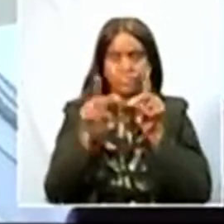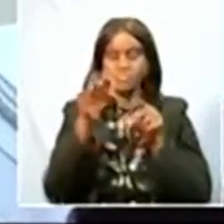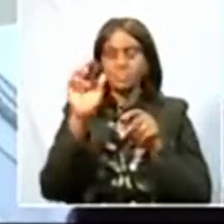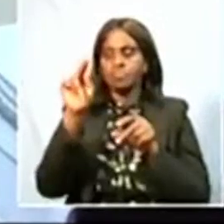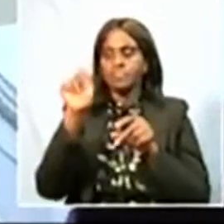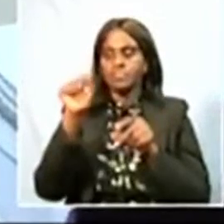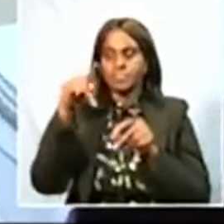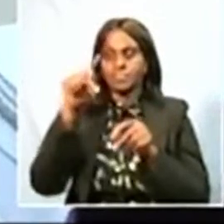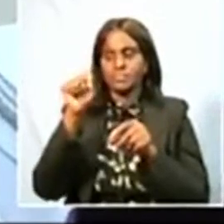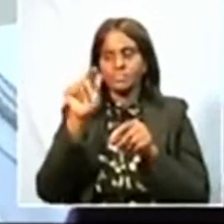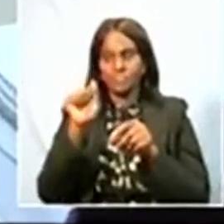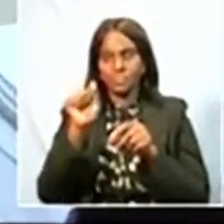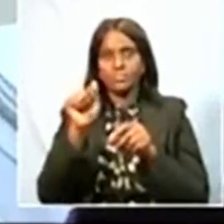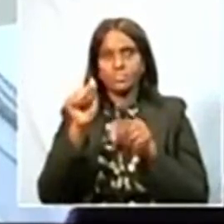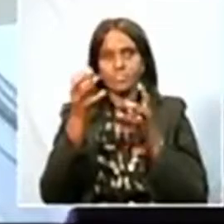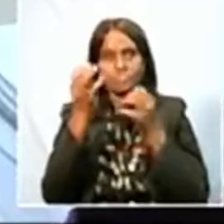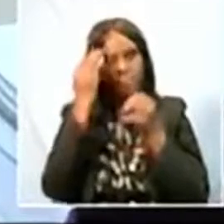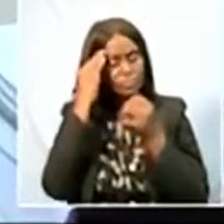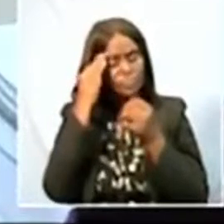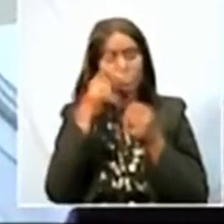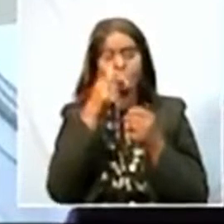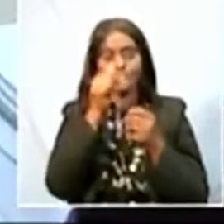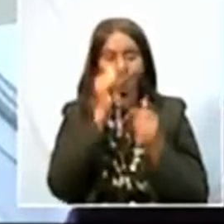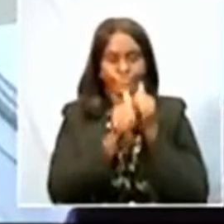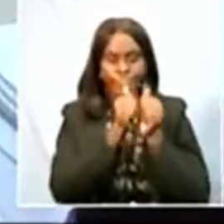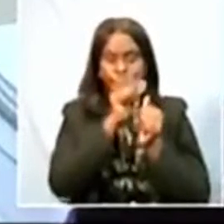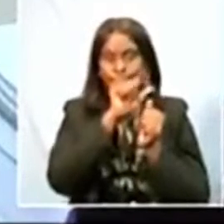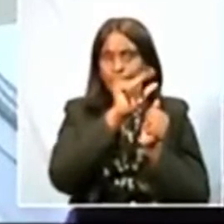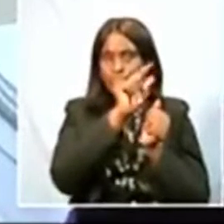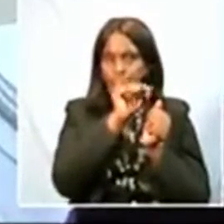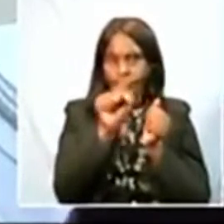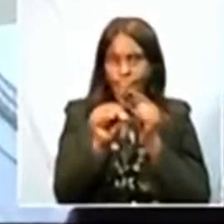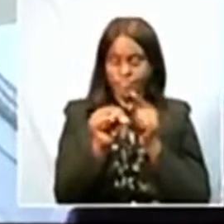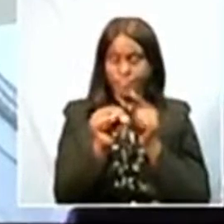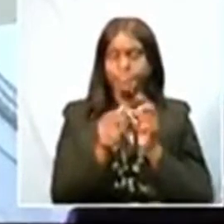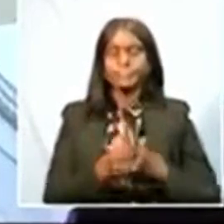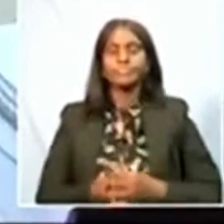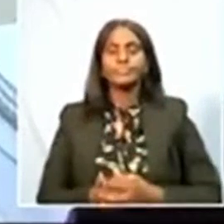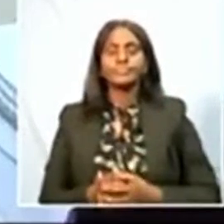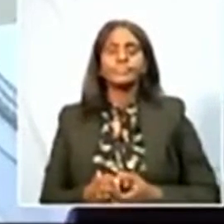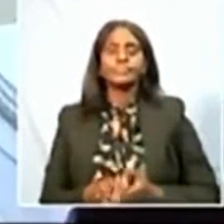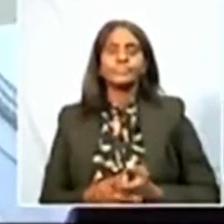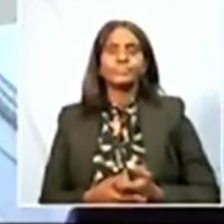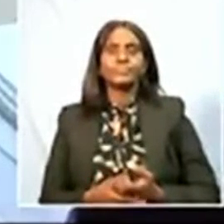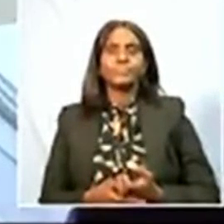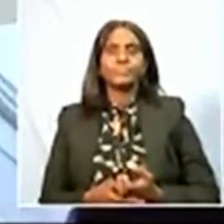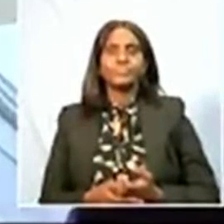KAPUTA want to know, those which were 2022.